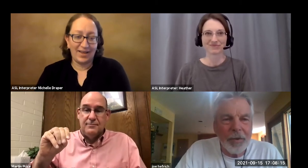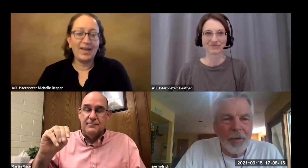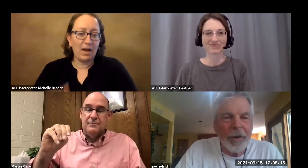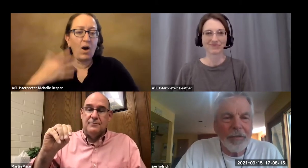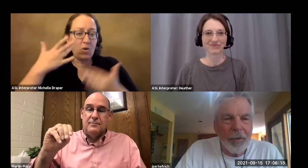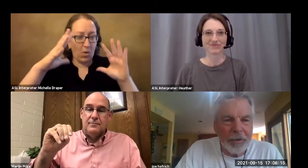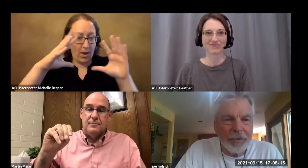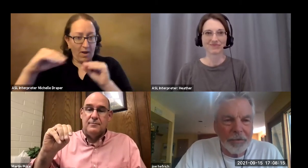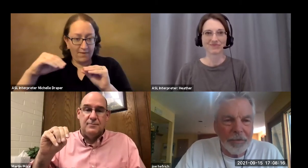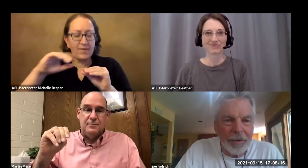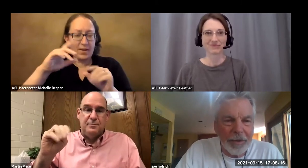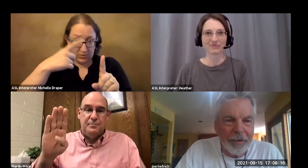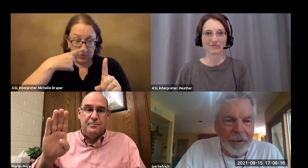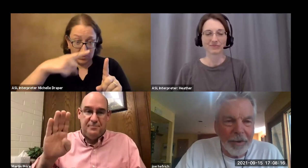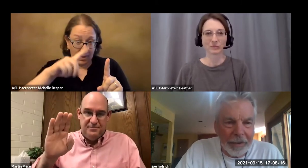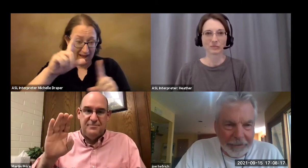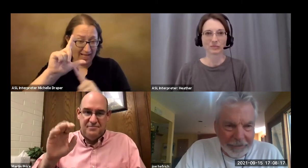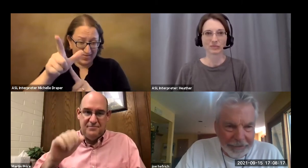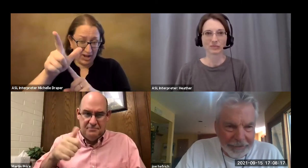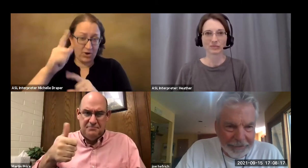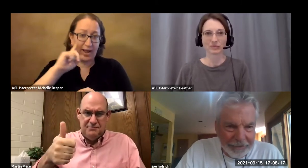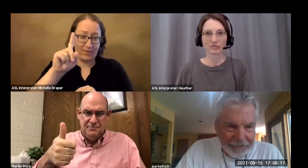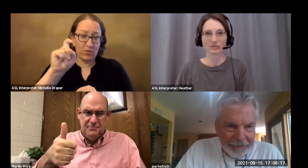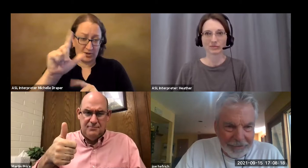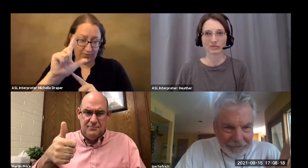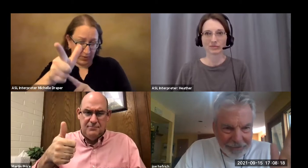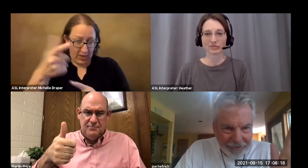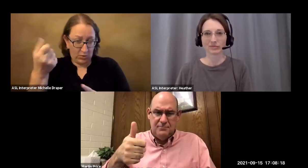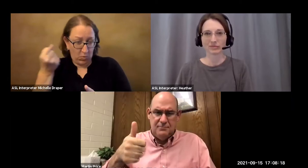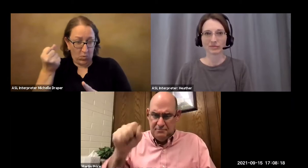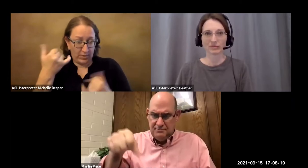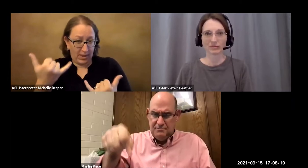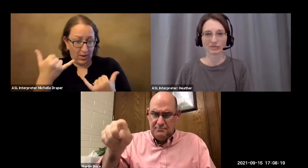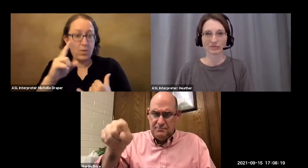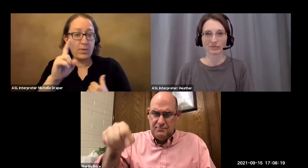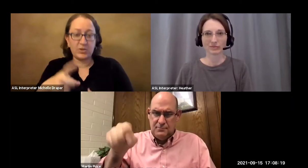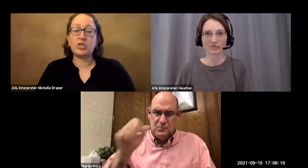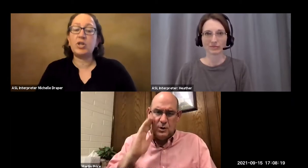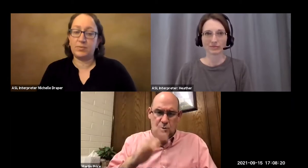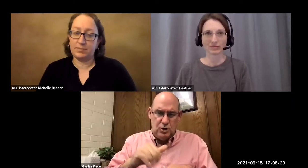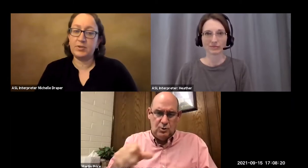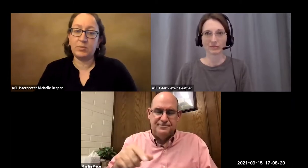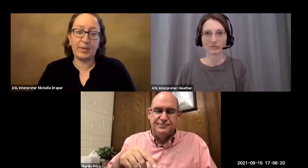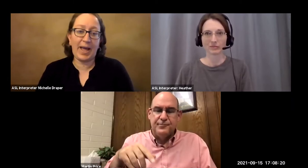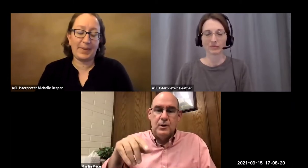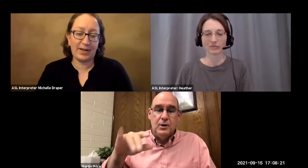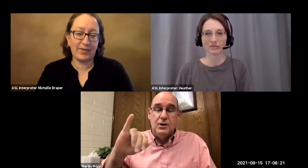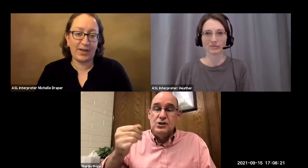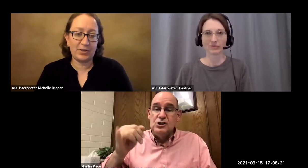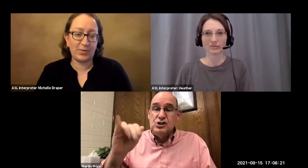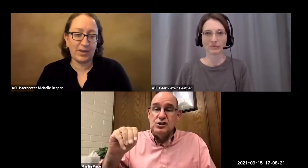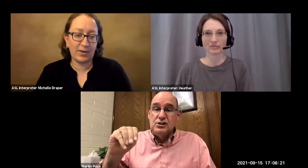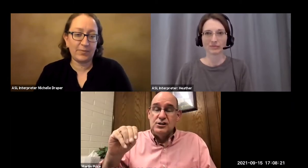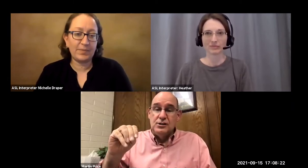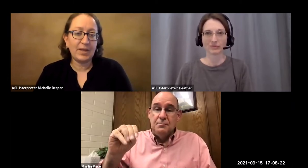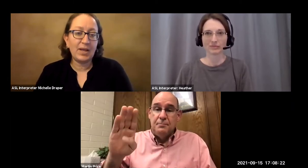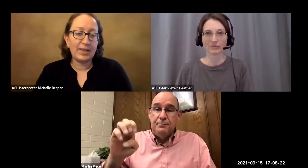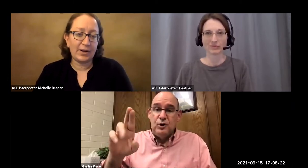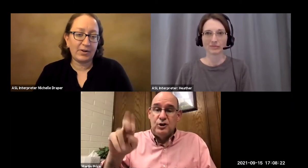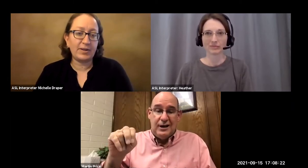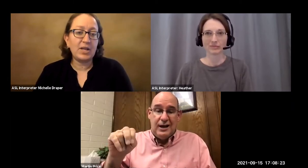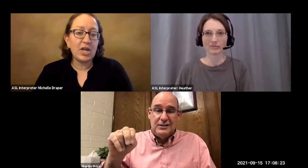off, but I do have a question for later on. Sure, we'll be happy to hear that, Joe. Thank